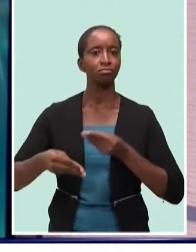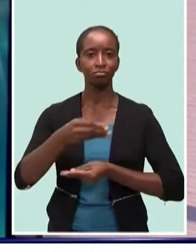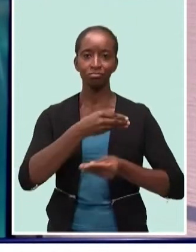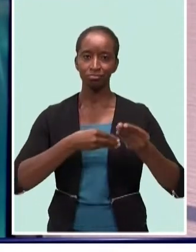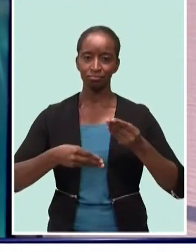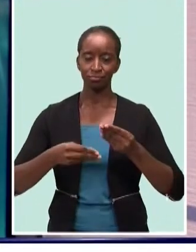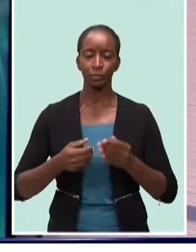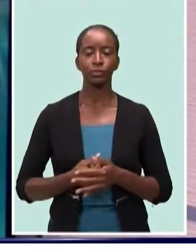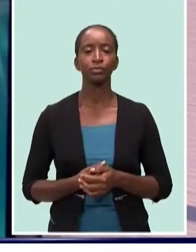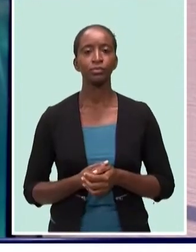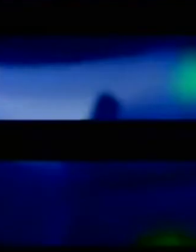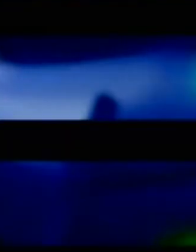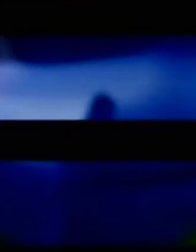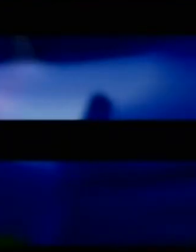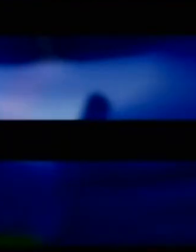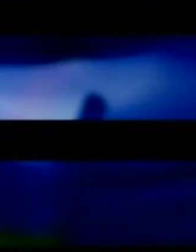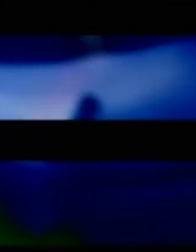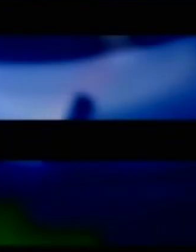our region.